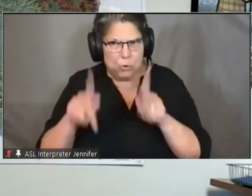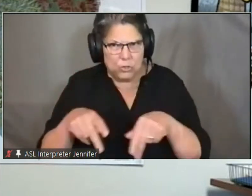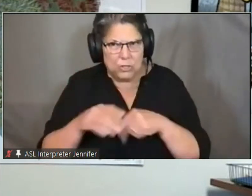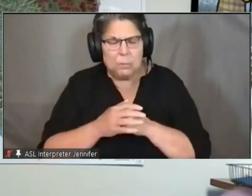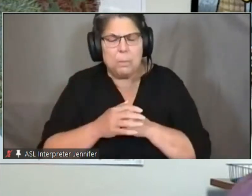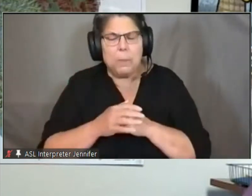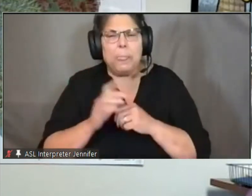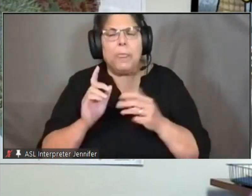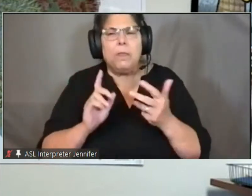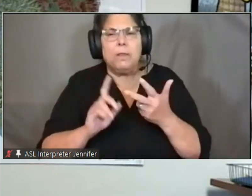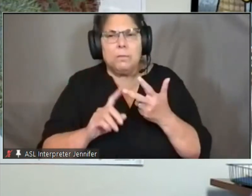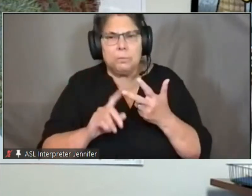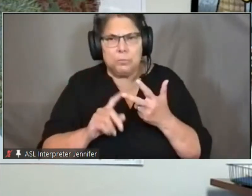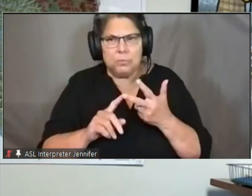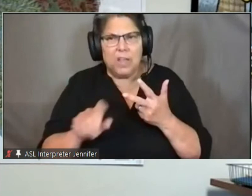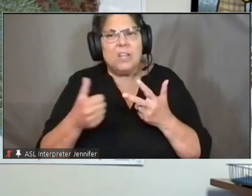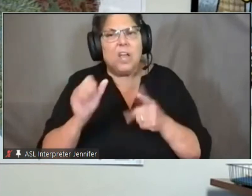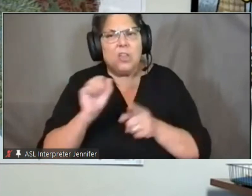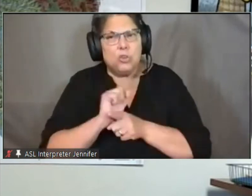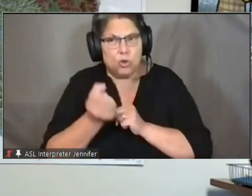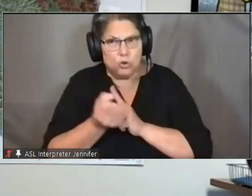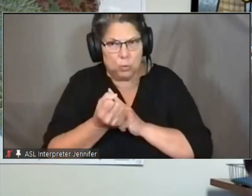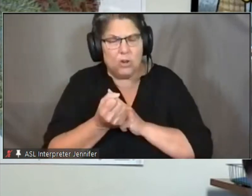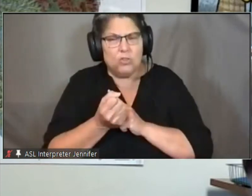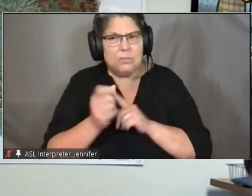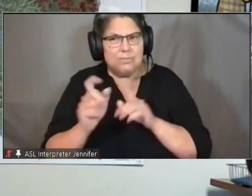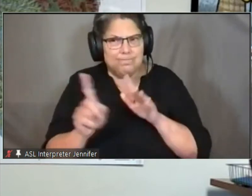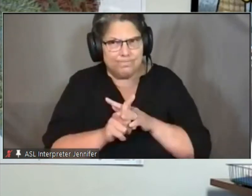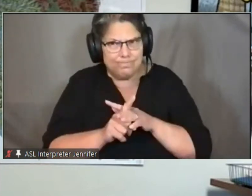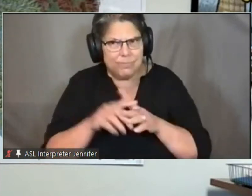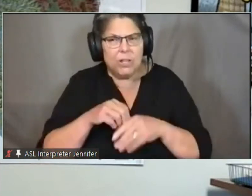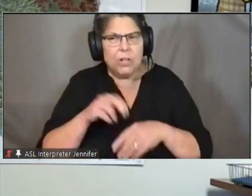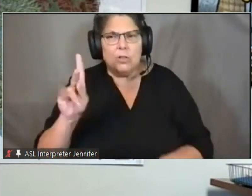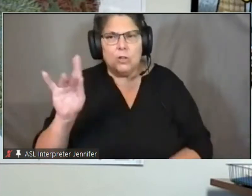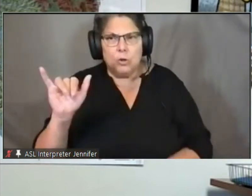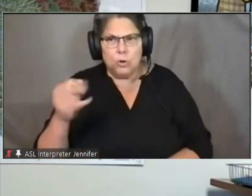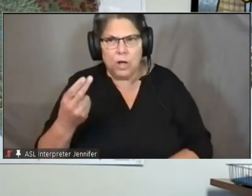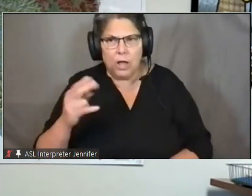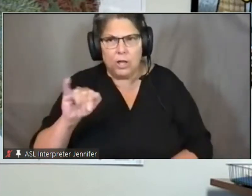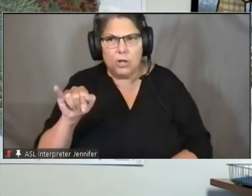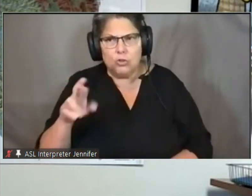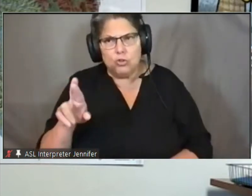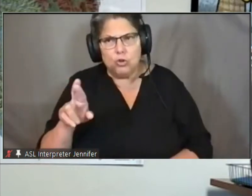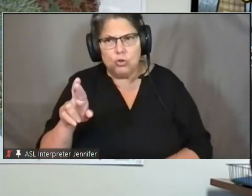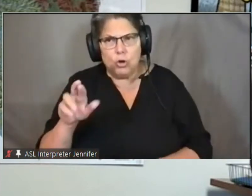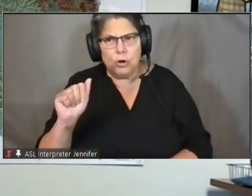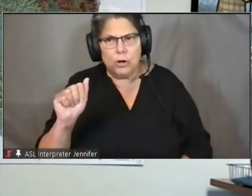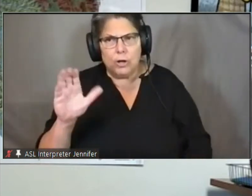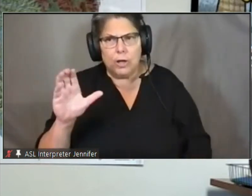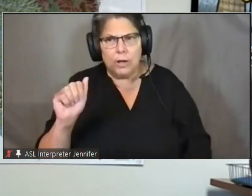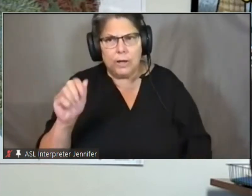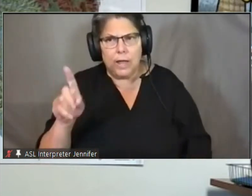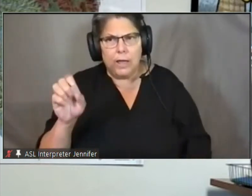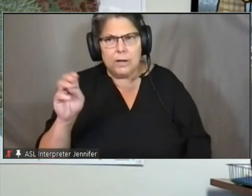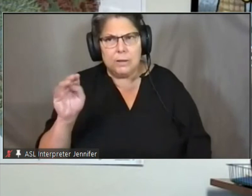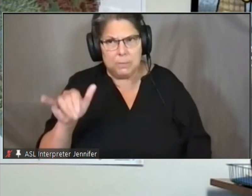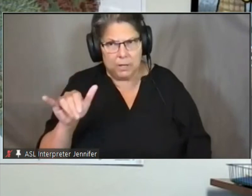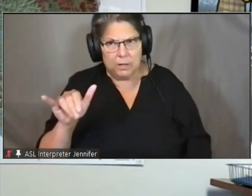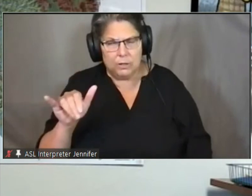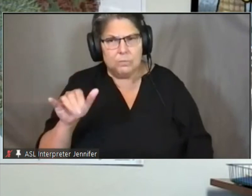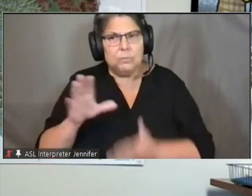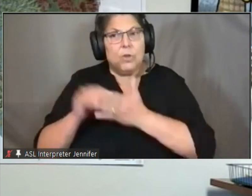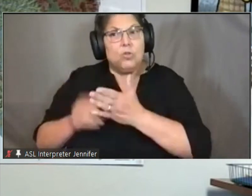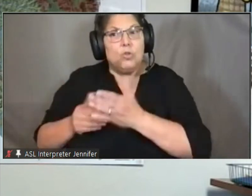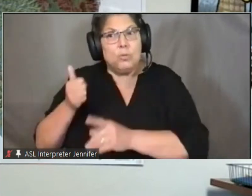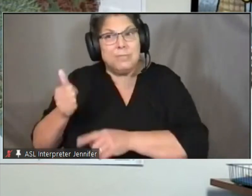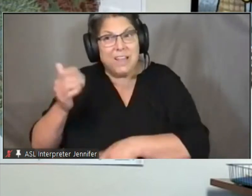another situation arose in Ukiah Junior Academy where a student exposed people